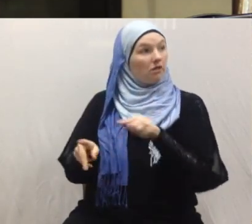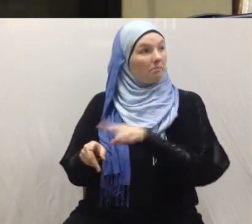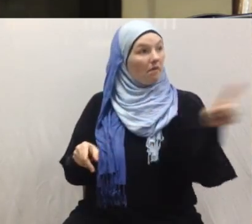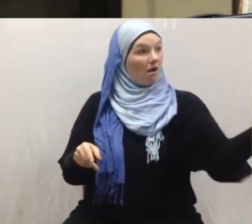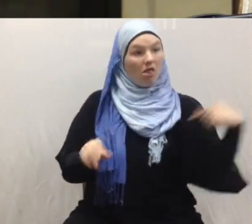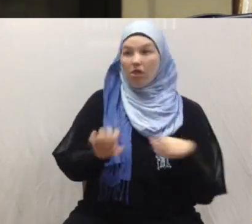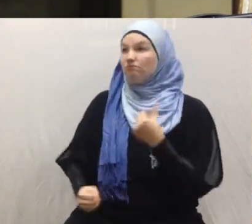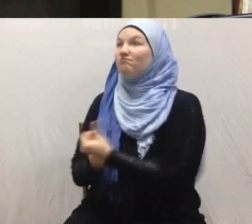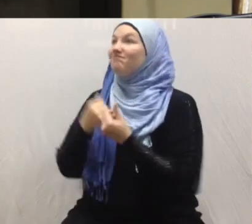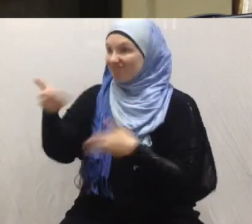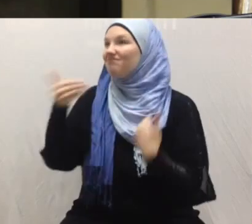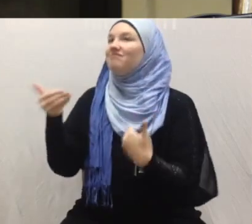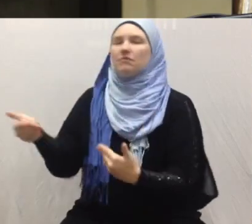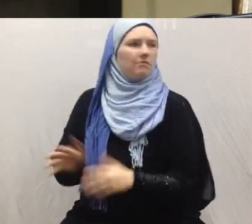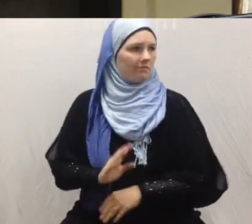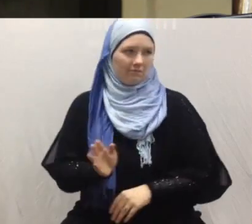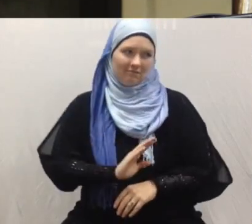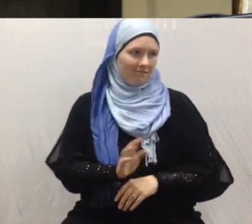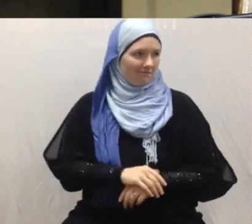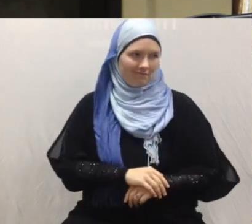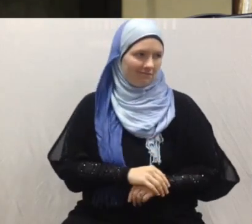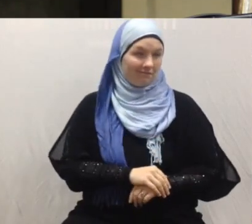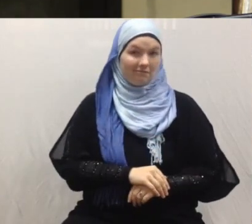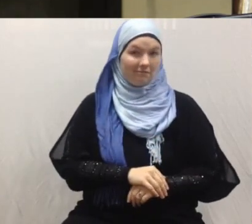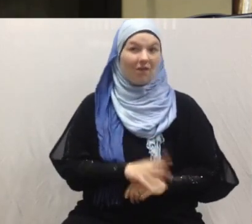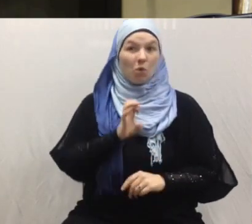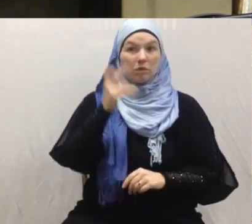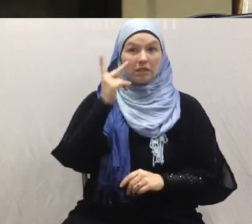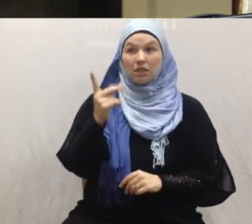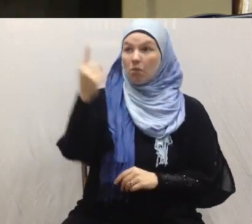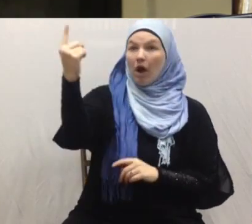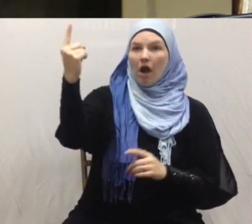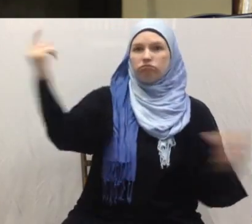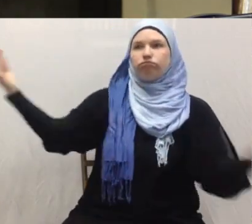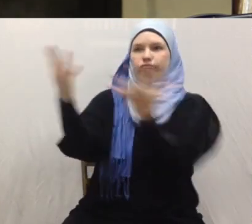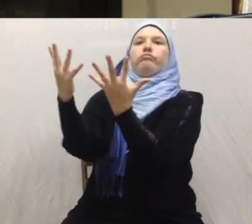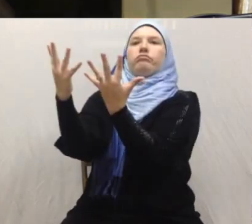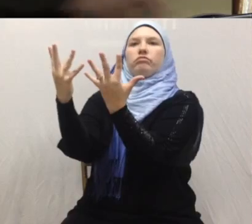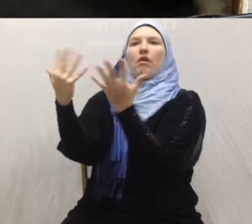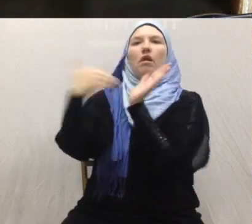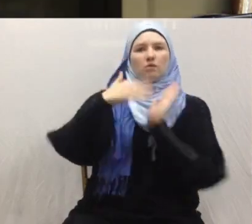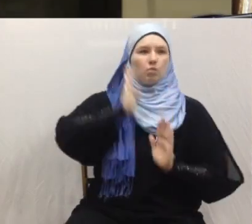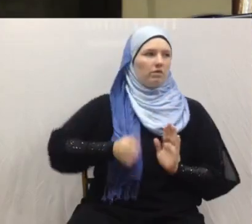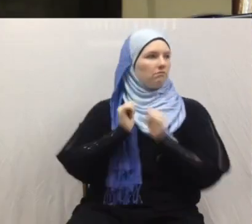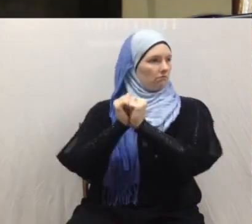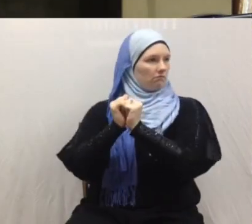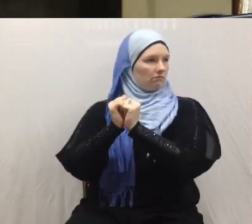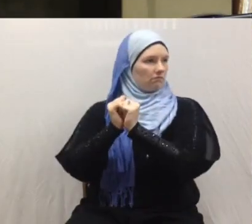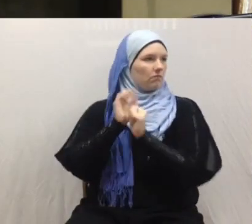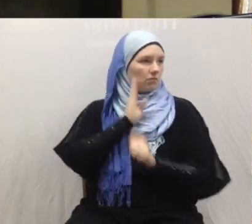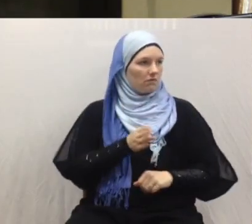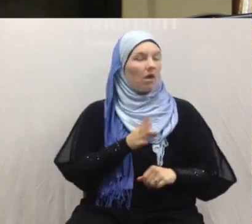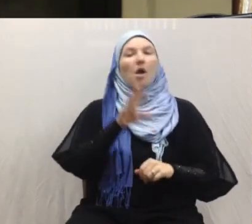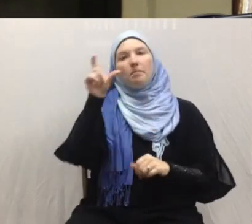But it is not a license, and it shouldn't be understood to the opposite, which means that a Muslim